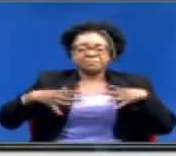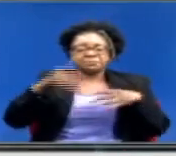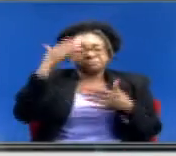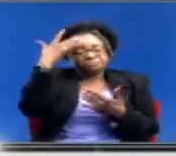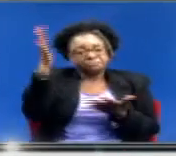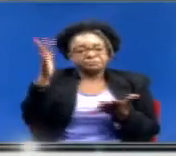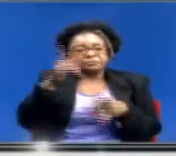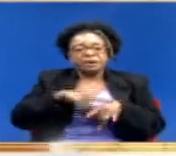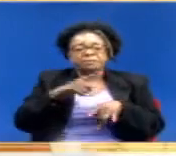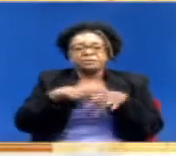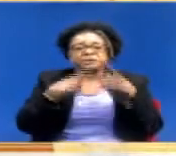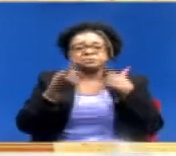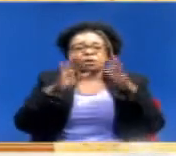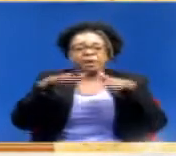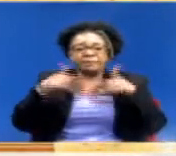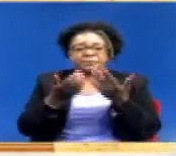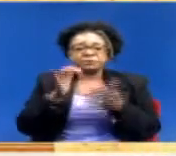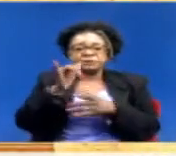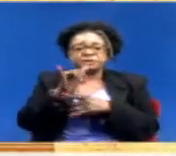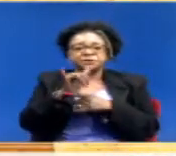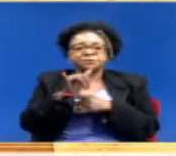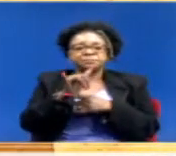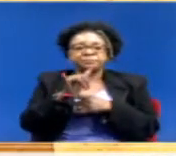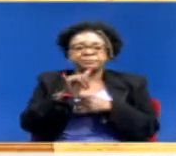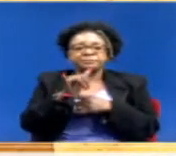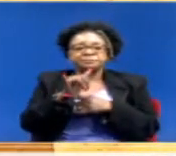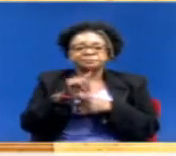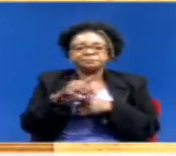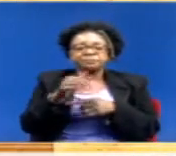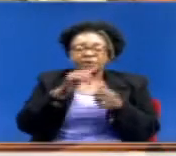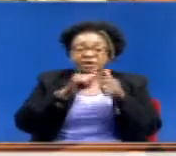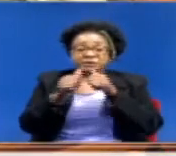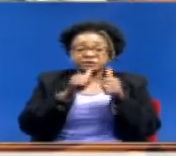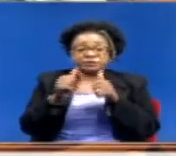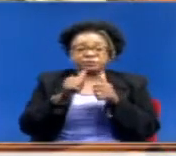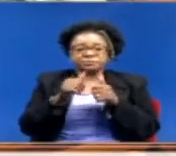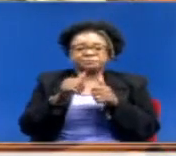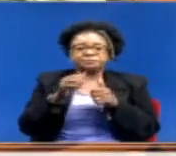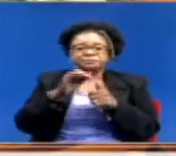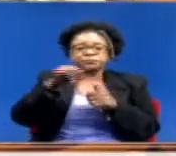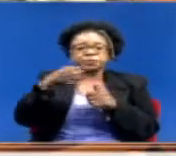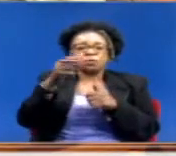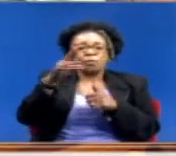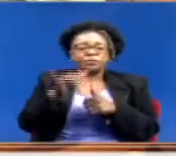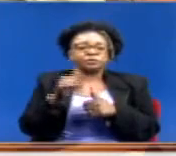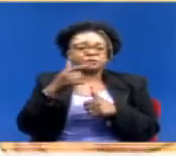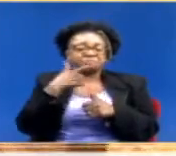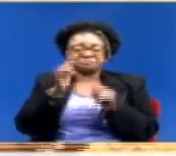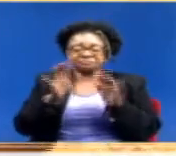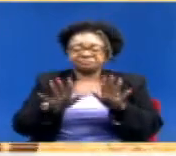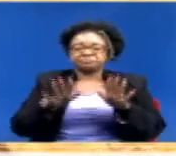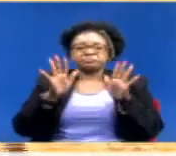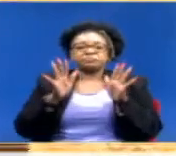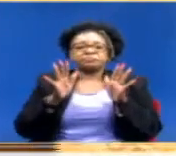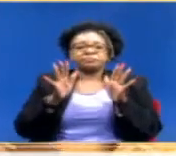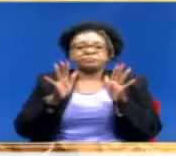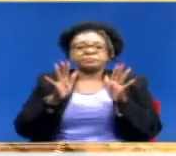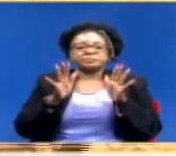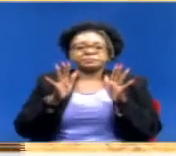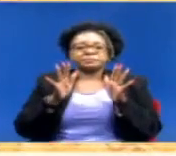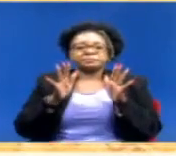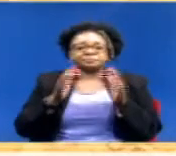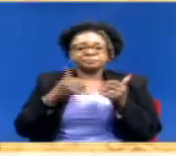the scandal. In an interview with NTV earlier, Jepchirchir absolved herself from the allegations. I continue recruiting,